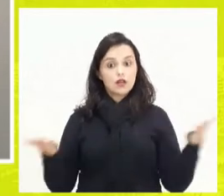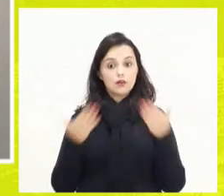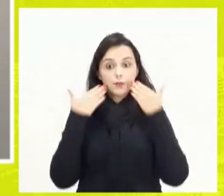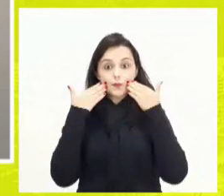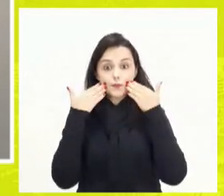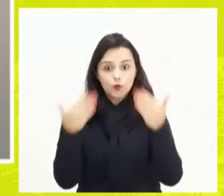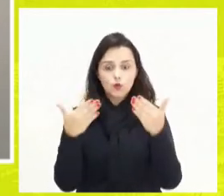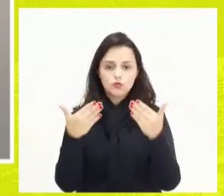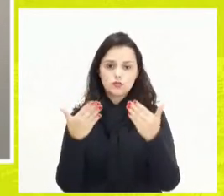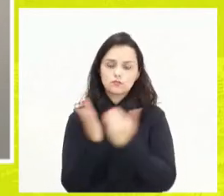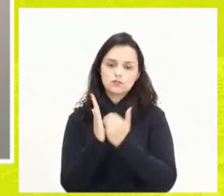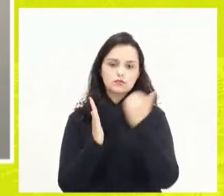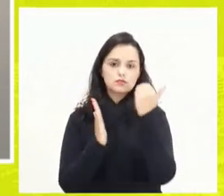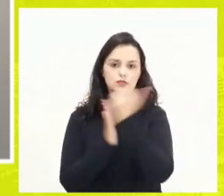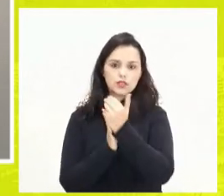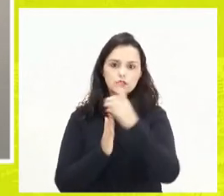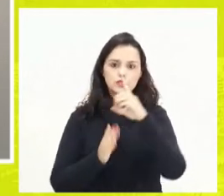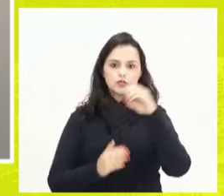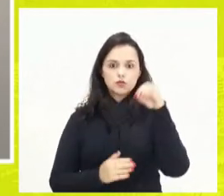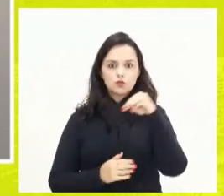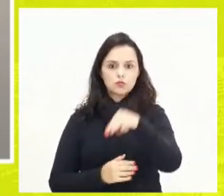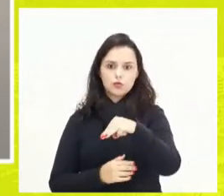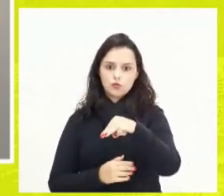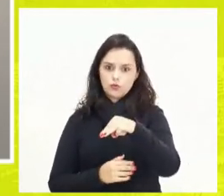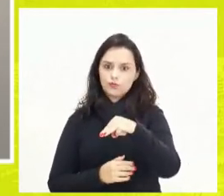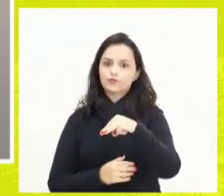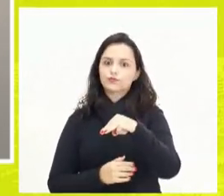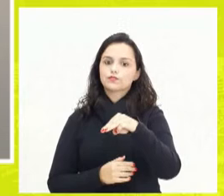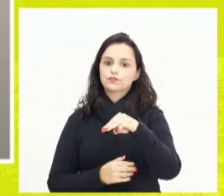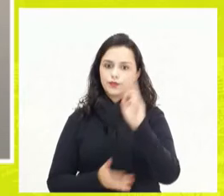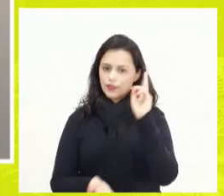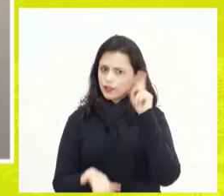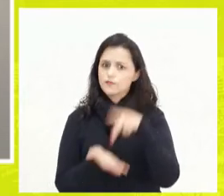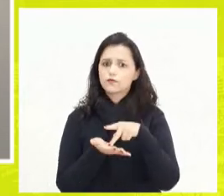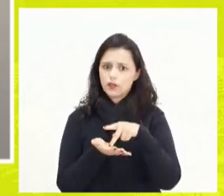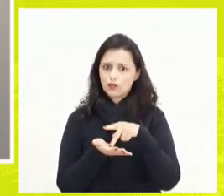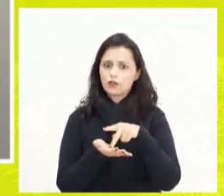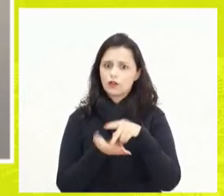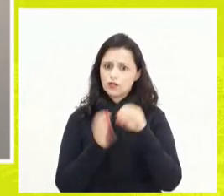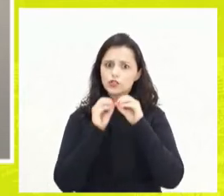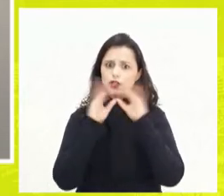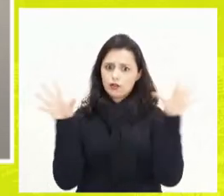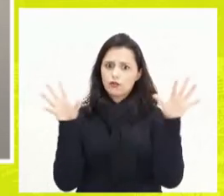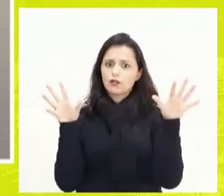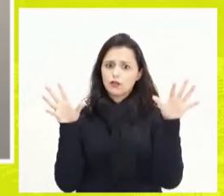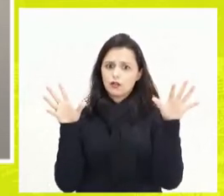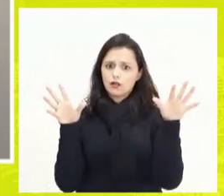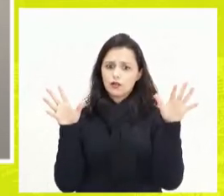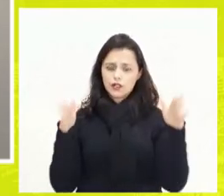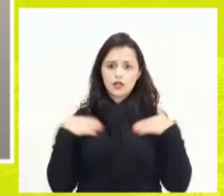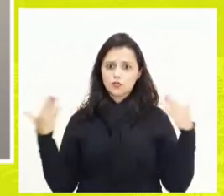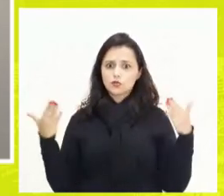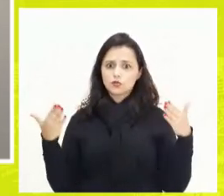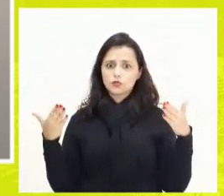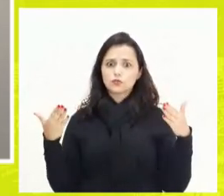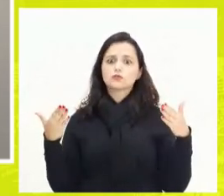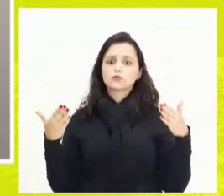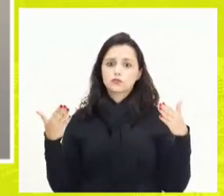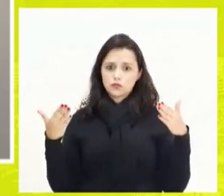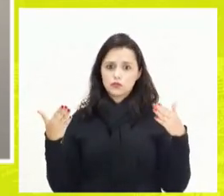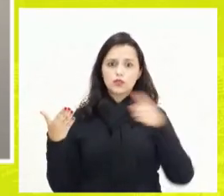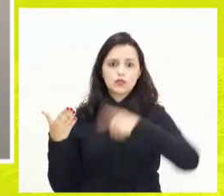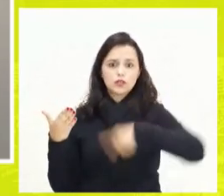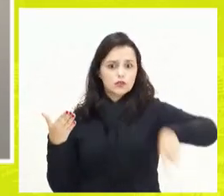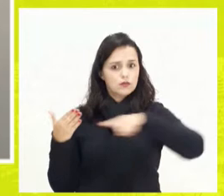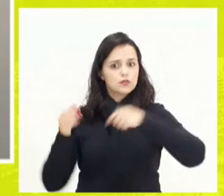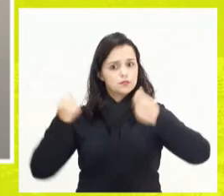this is so evident we just had this tragedy happening to dawn into the brazilian uh together with